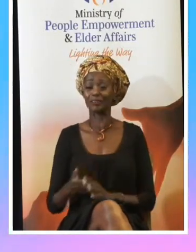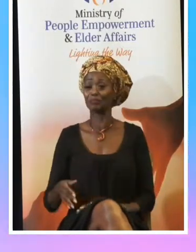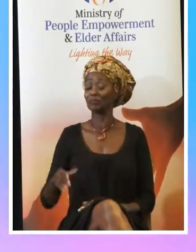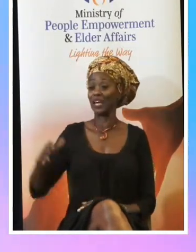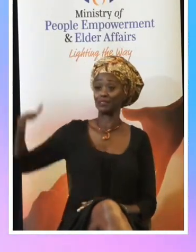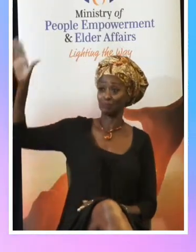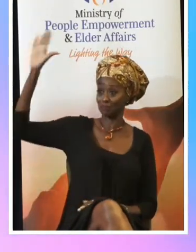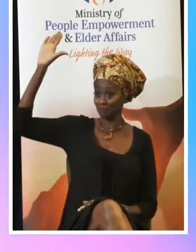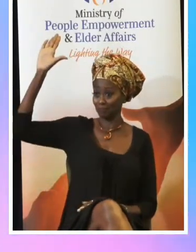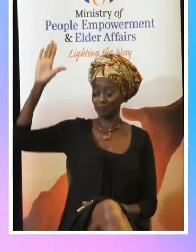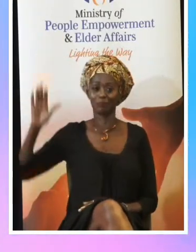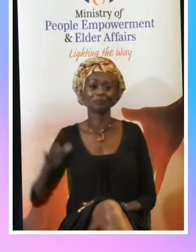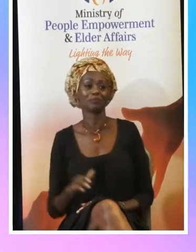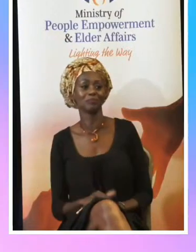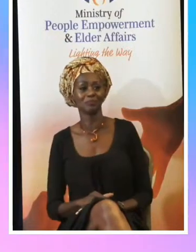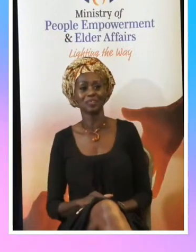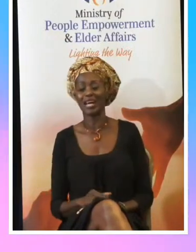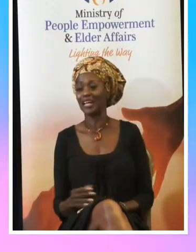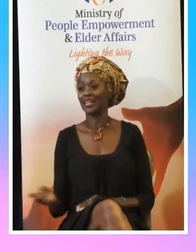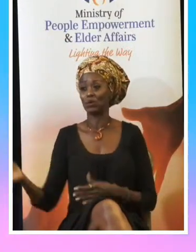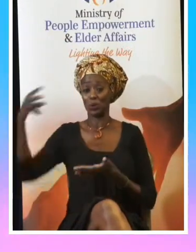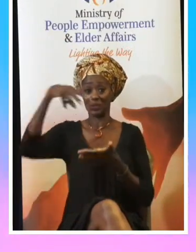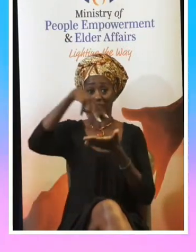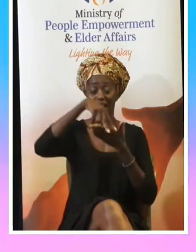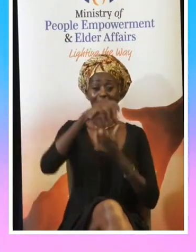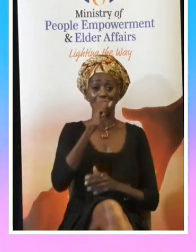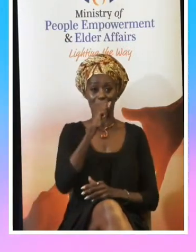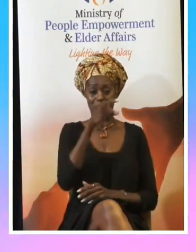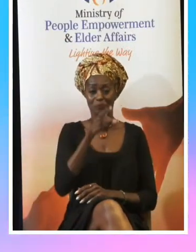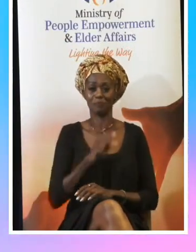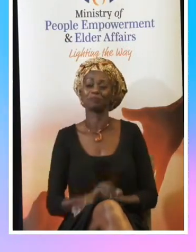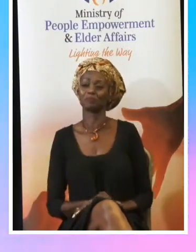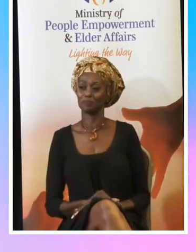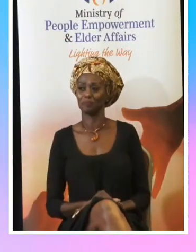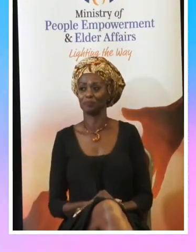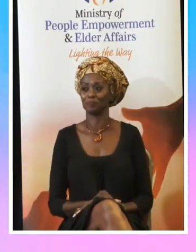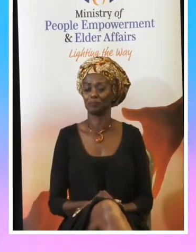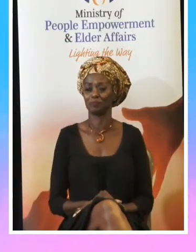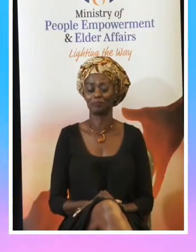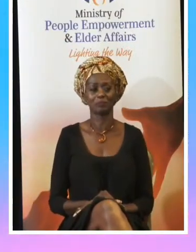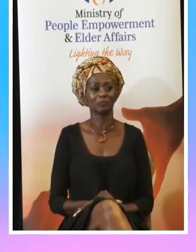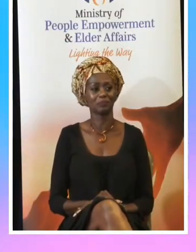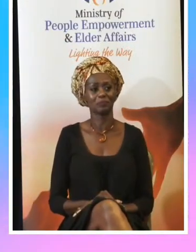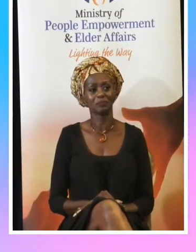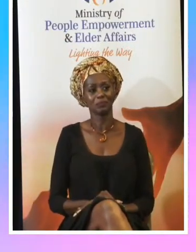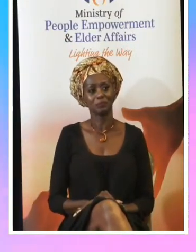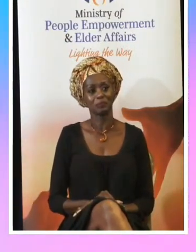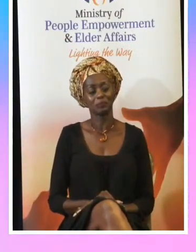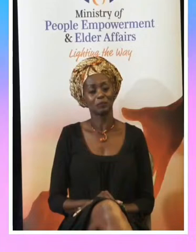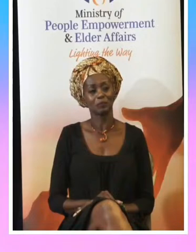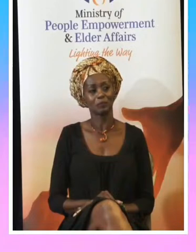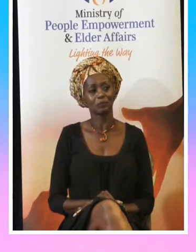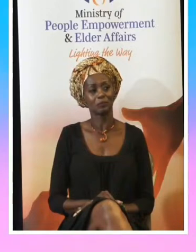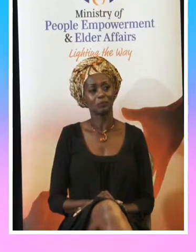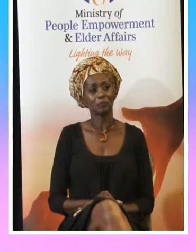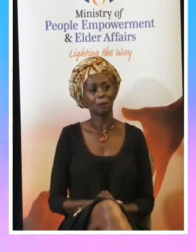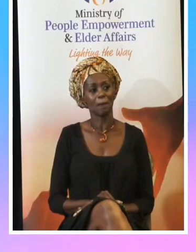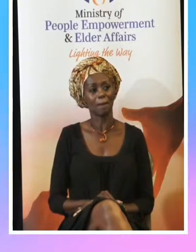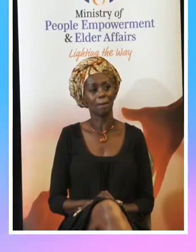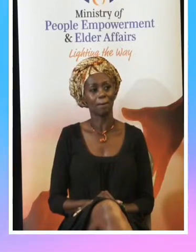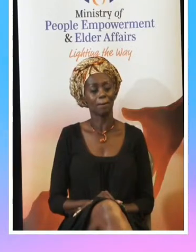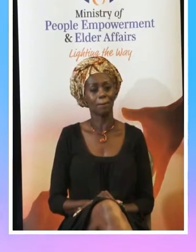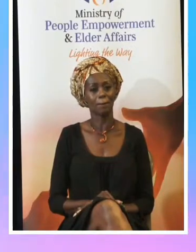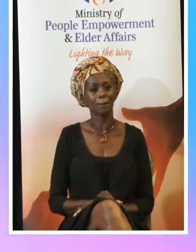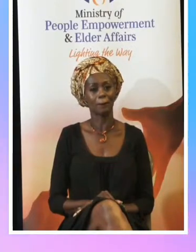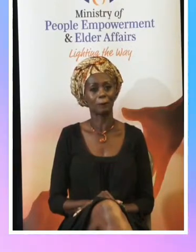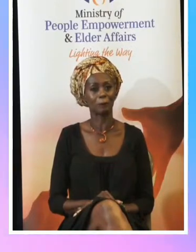and there are mics in the pathway for you to inquire or to